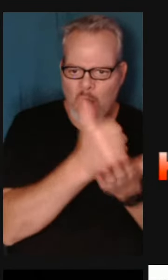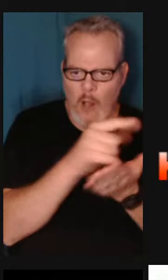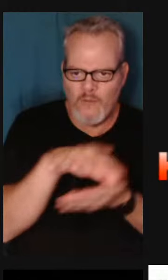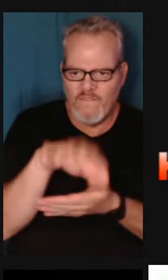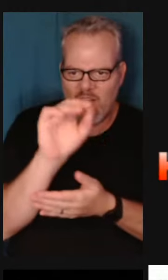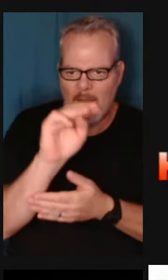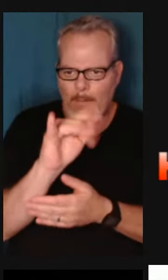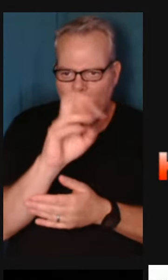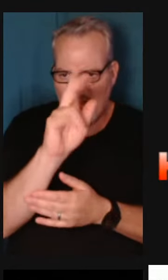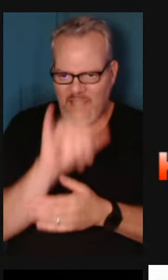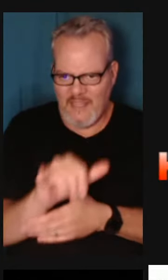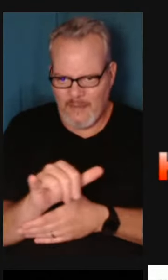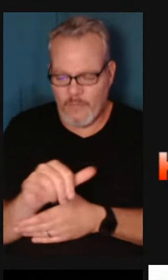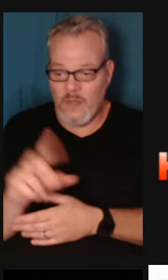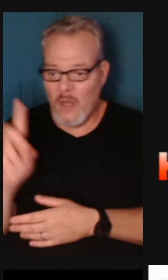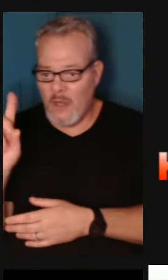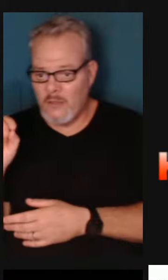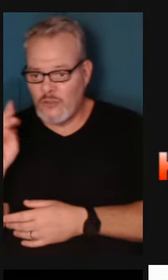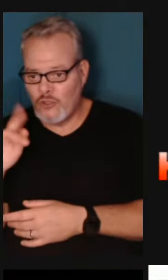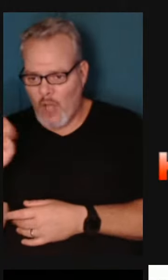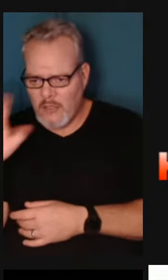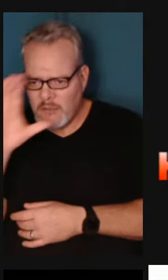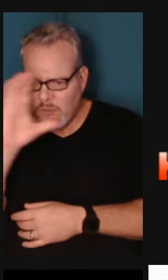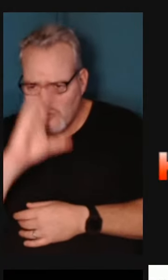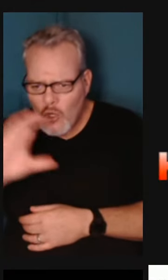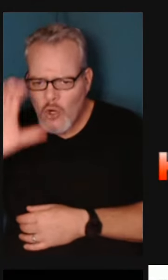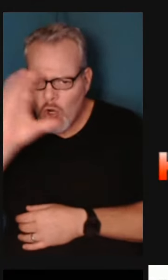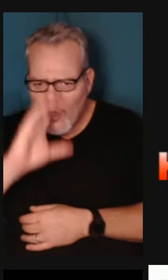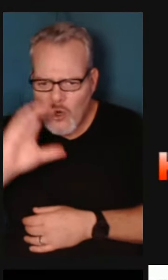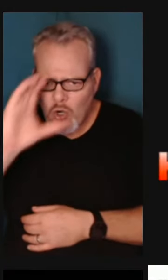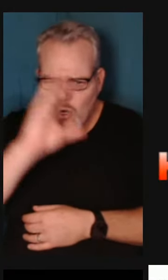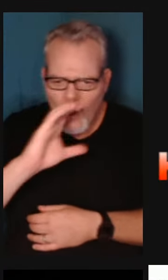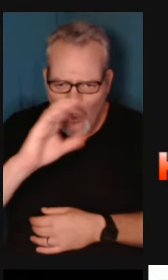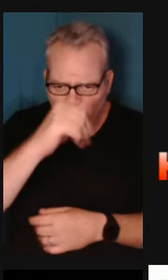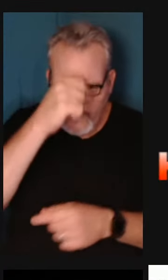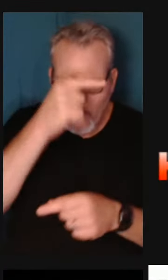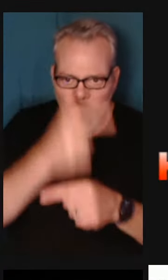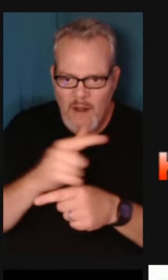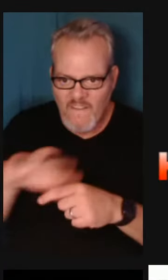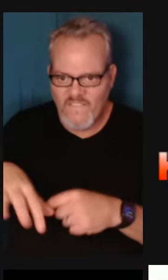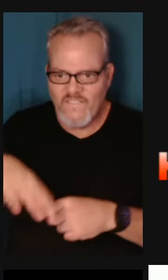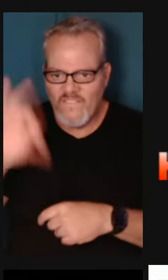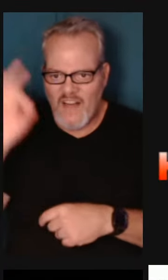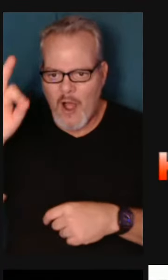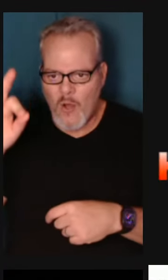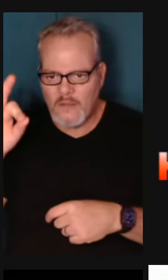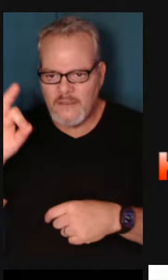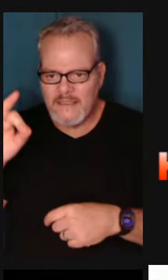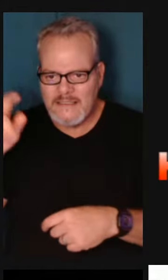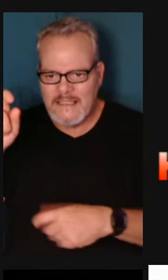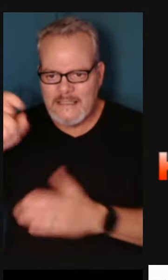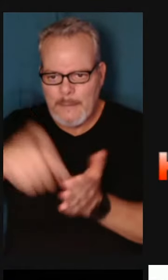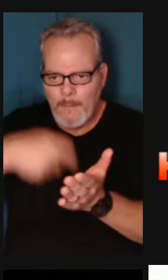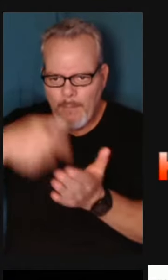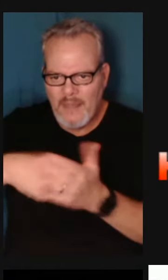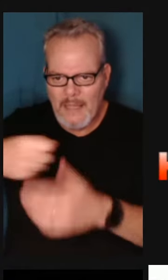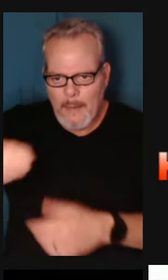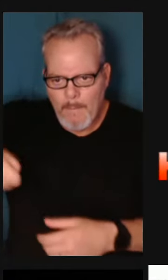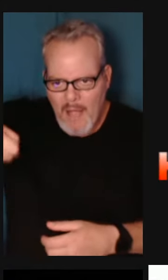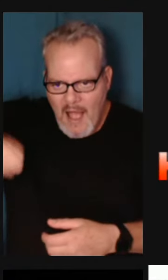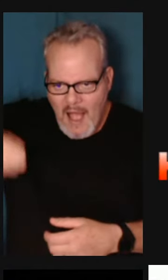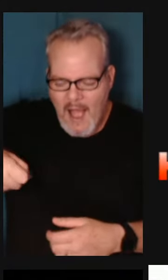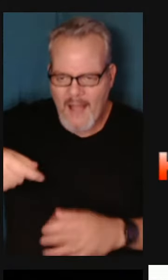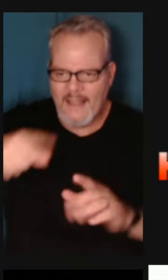Donnie had searched the beach for her brother, found his picking bag, his knife, his belt.